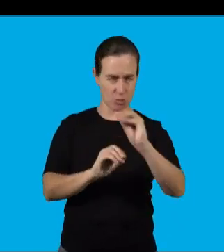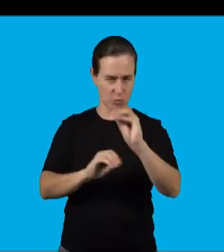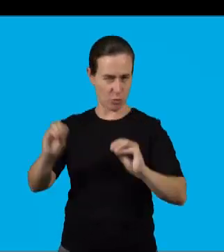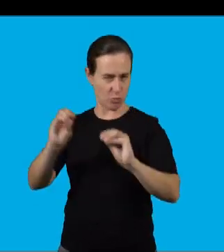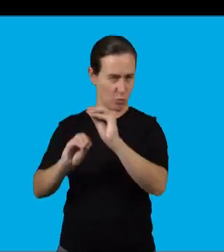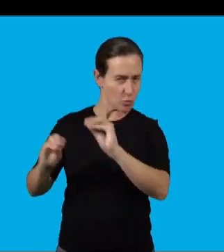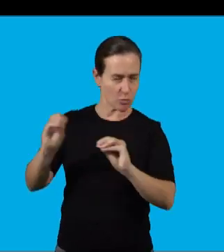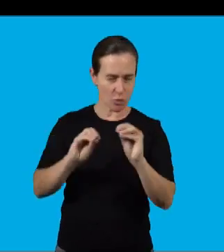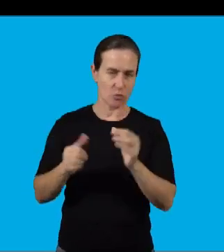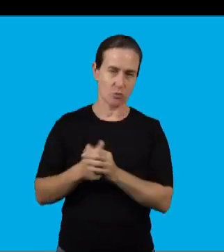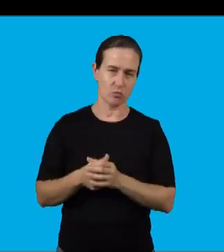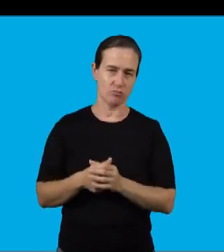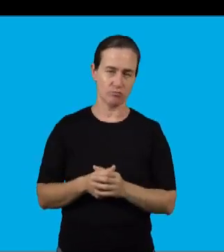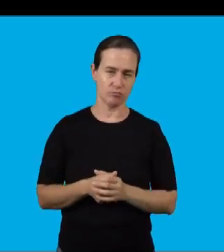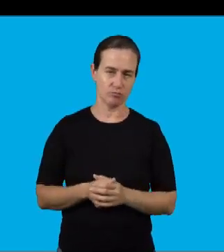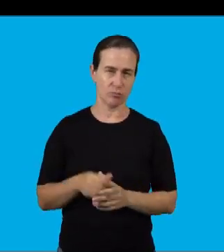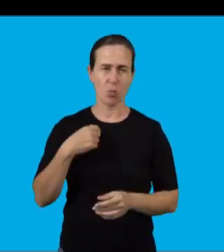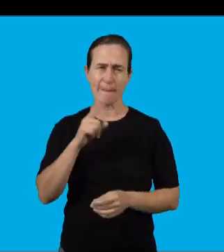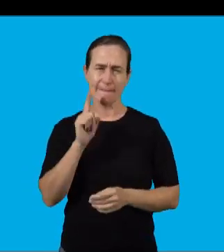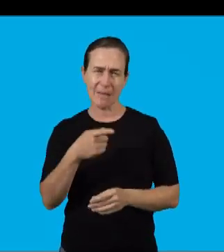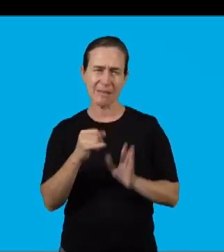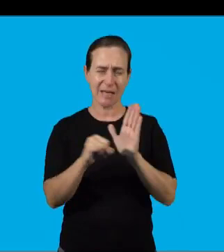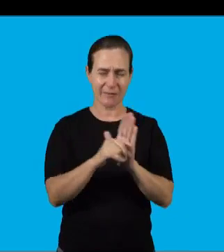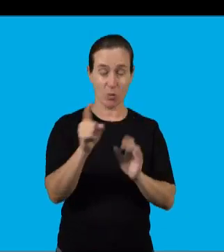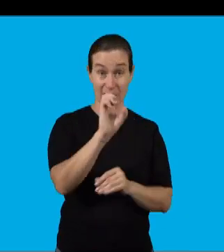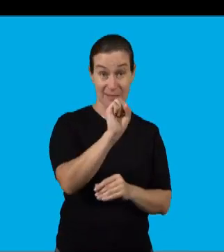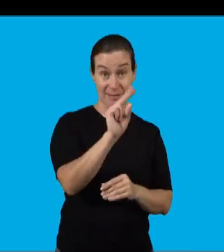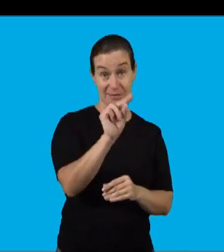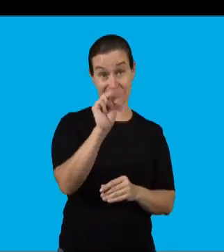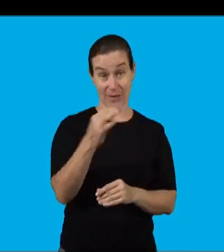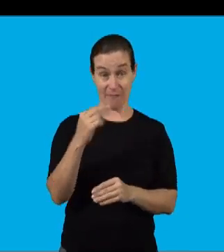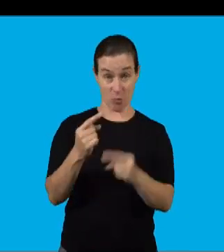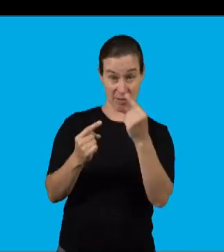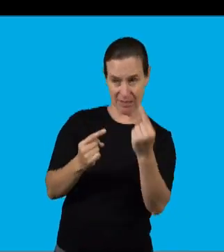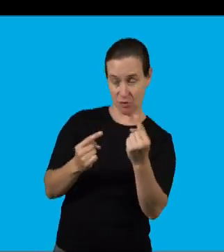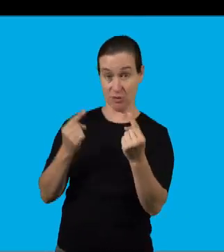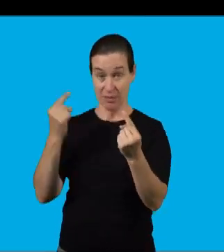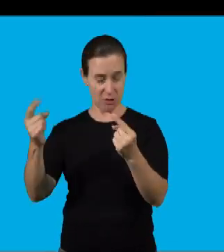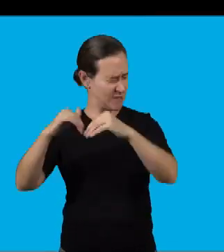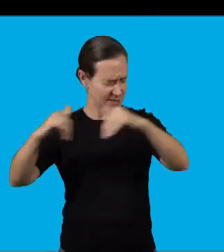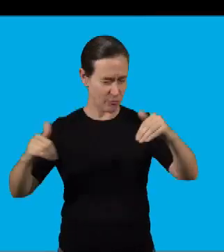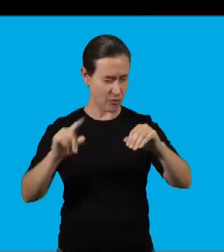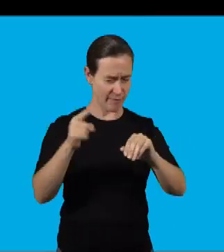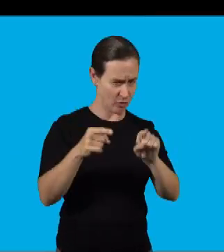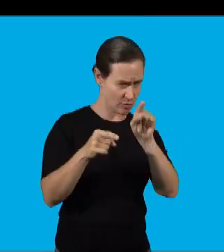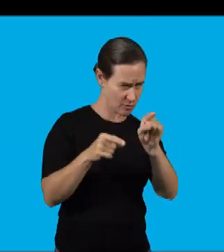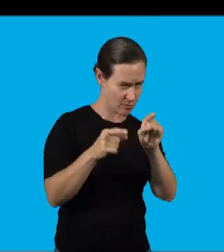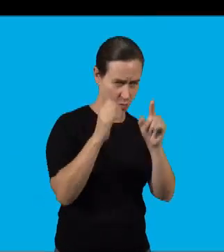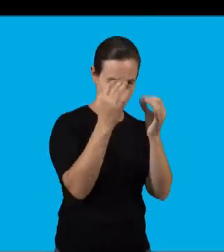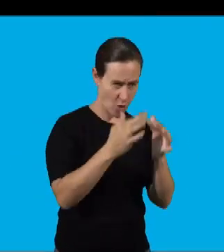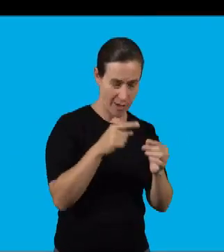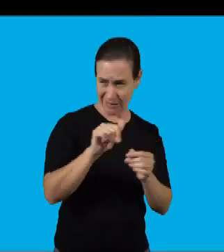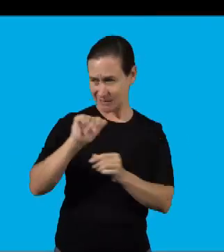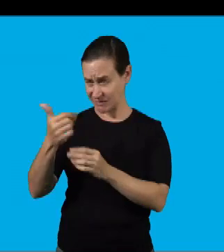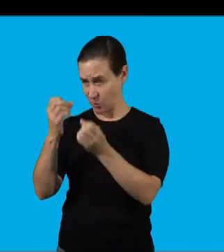these values, or we need to find the sum of each sigma notation separately, and then after that we can subtract